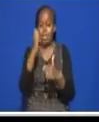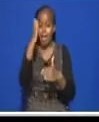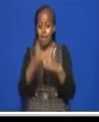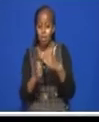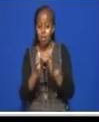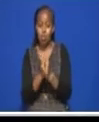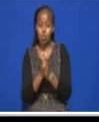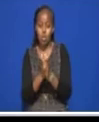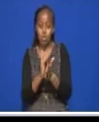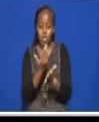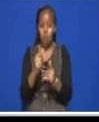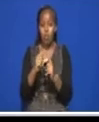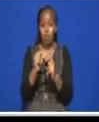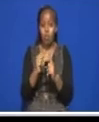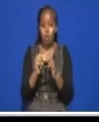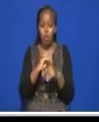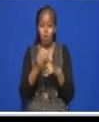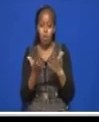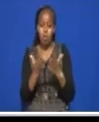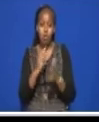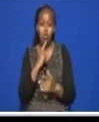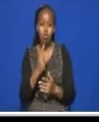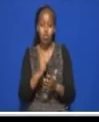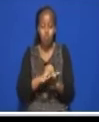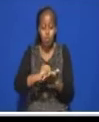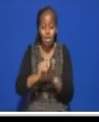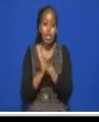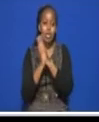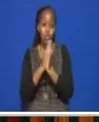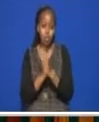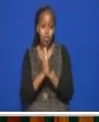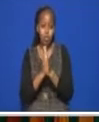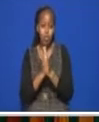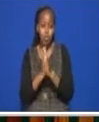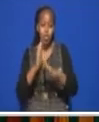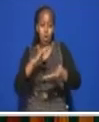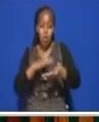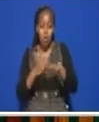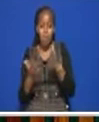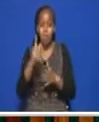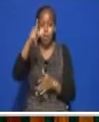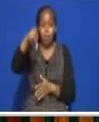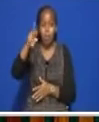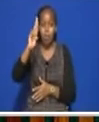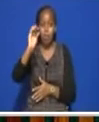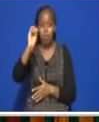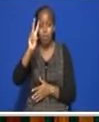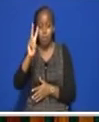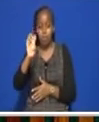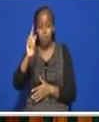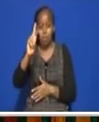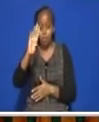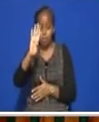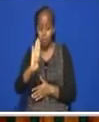some words, or you can be told to write a composition based on a proverb. Then